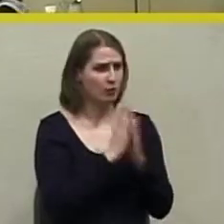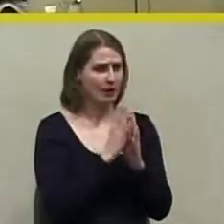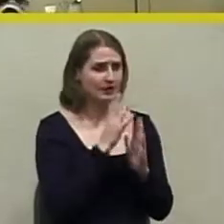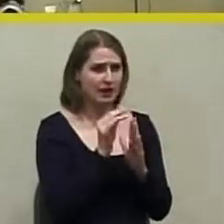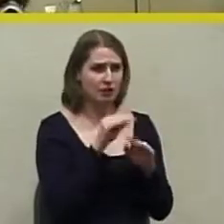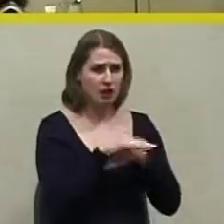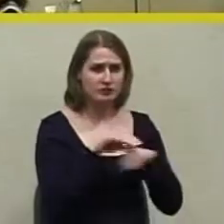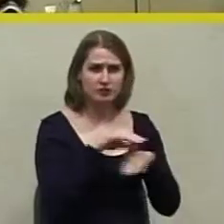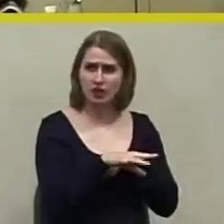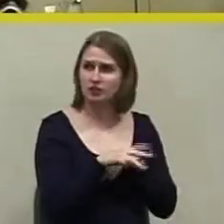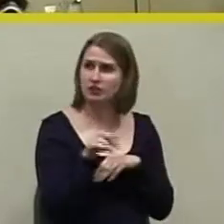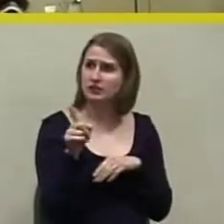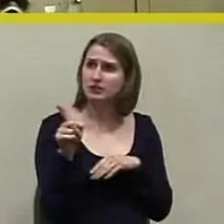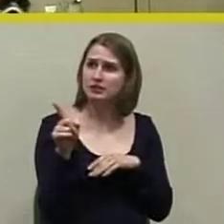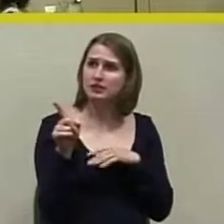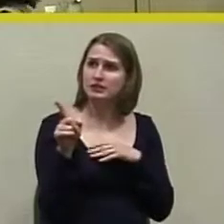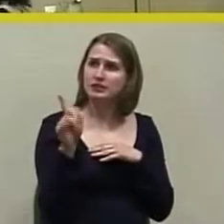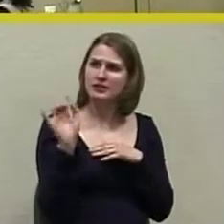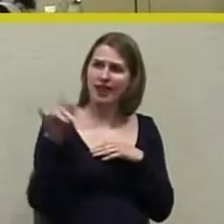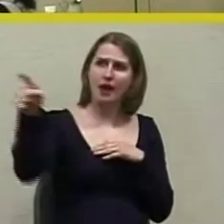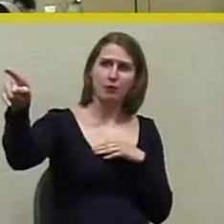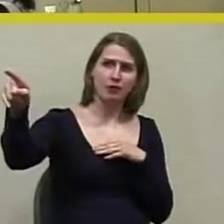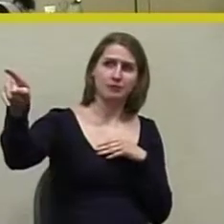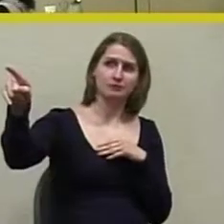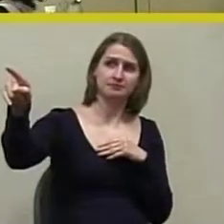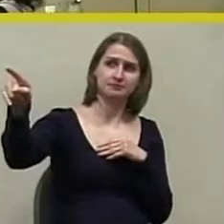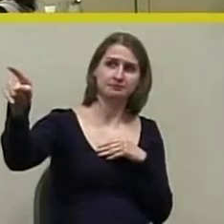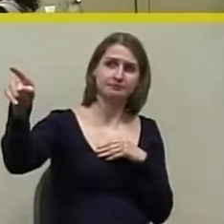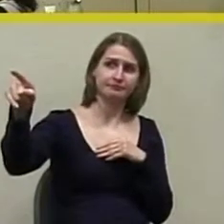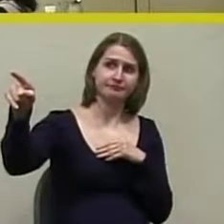Looks like this one. There's a behavior contract on the back.